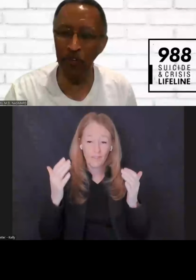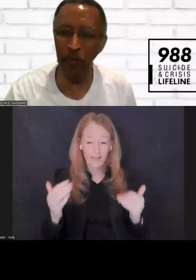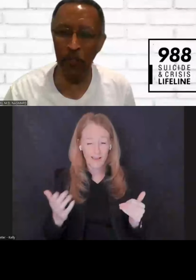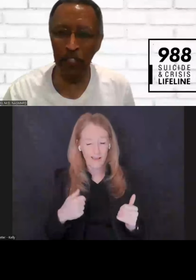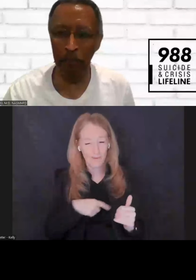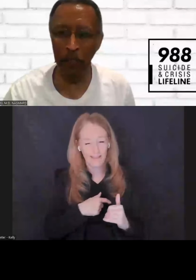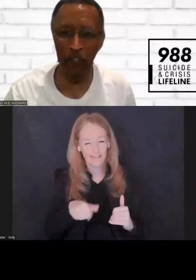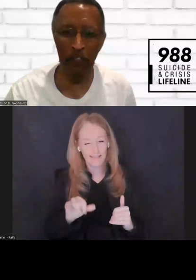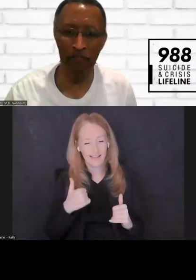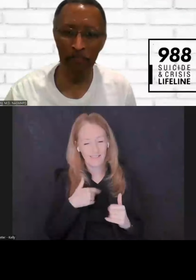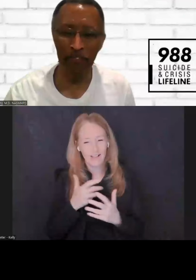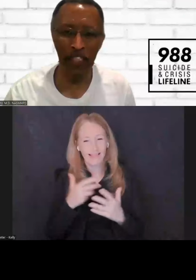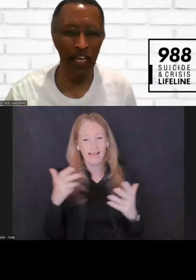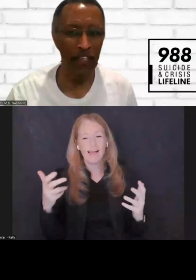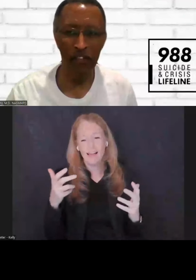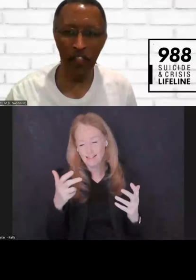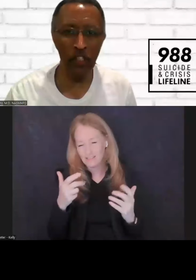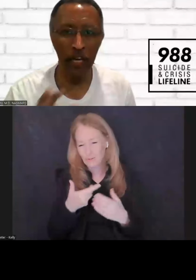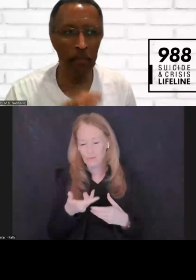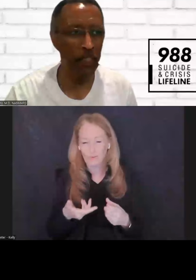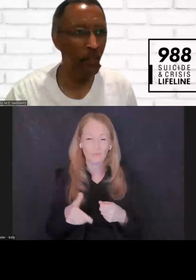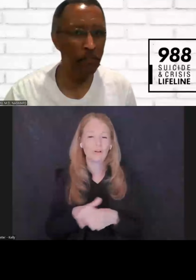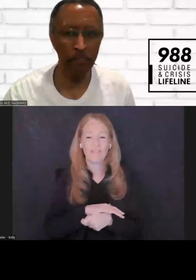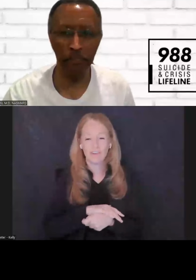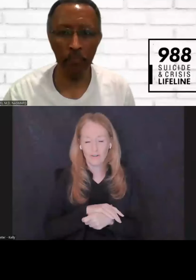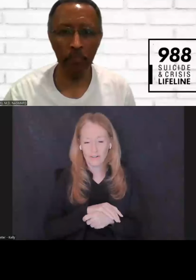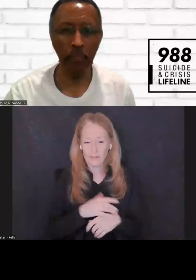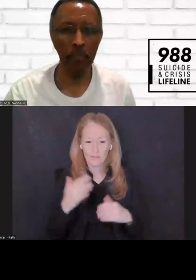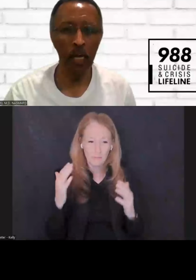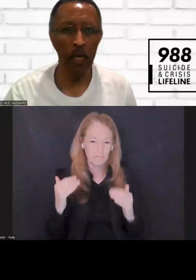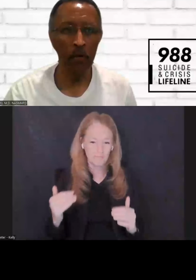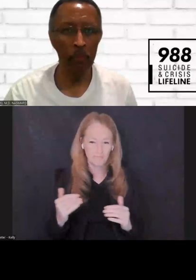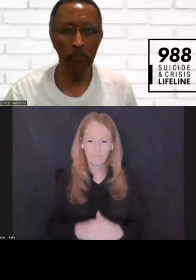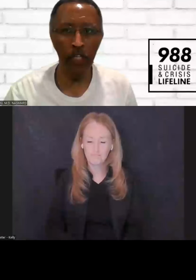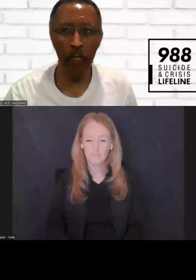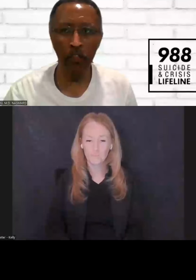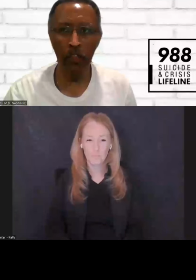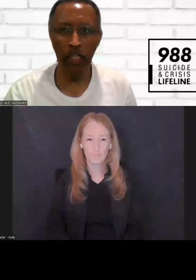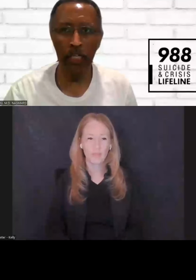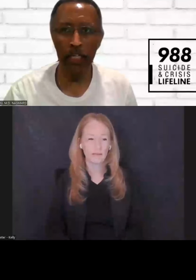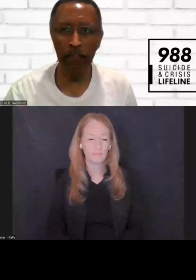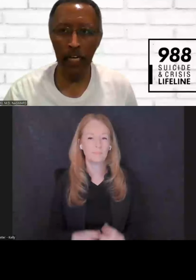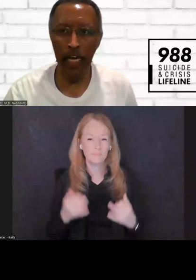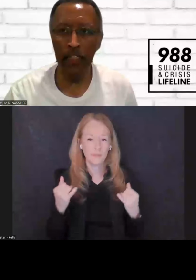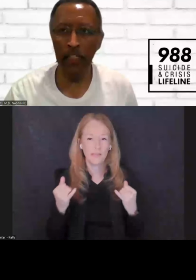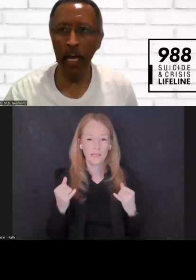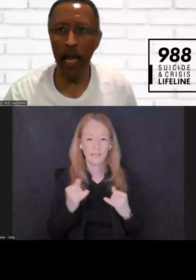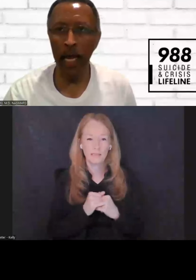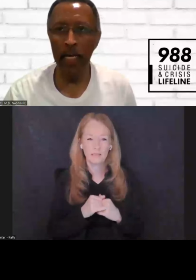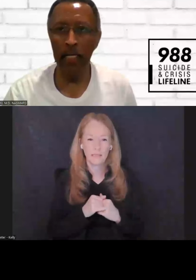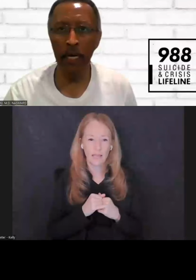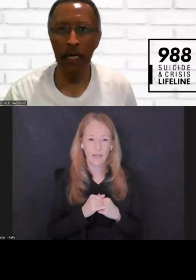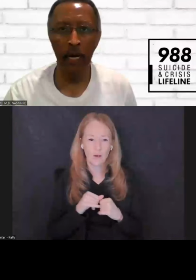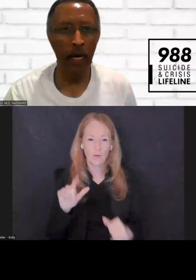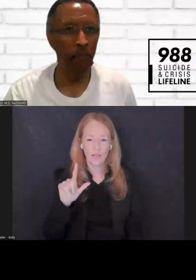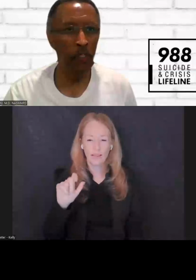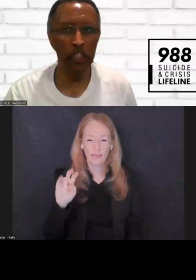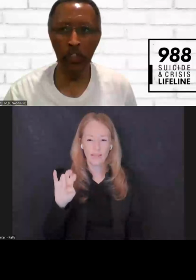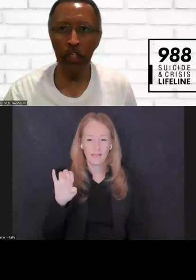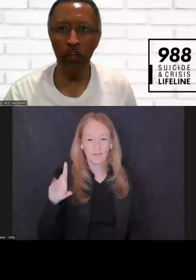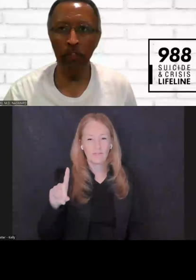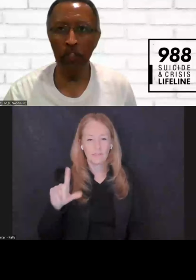all for your participation. And next slide, please. We're moving now to the lived lens, and